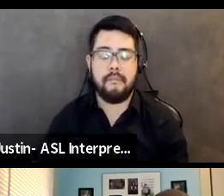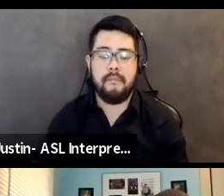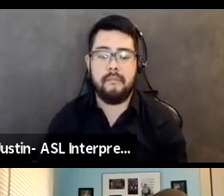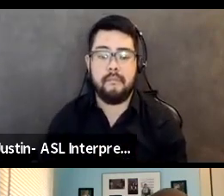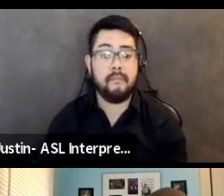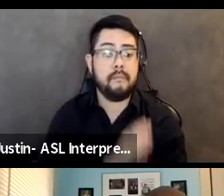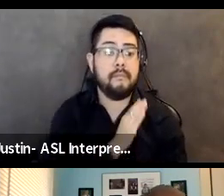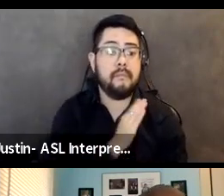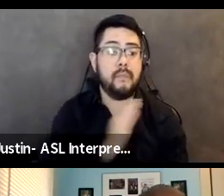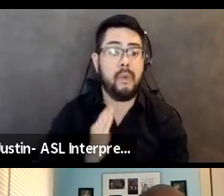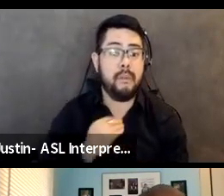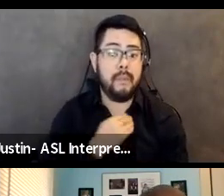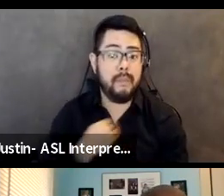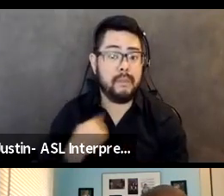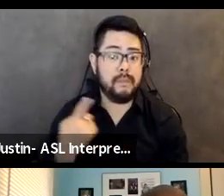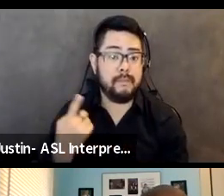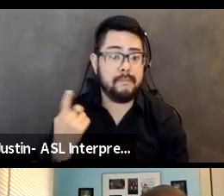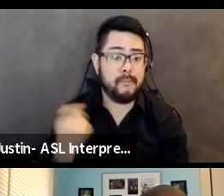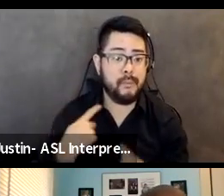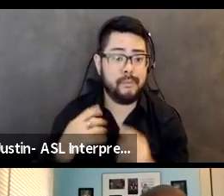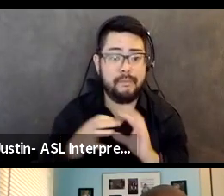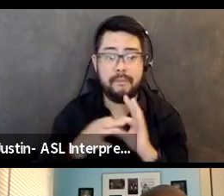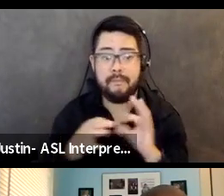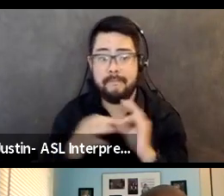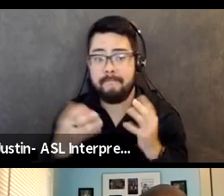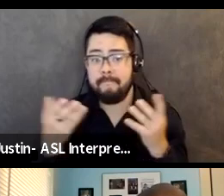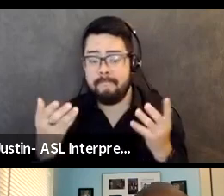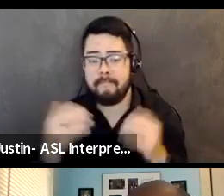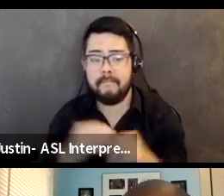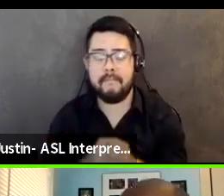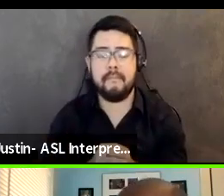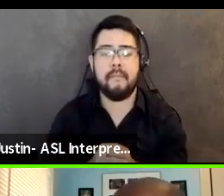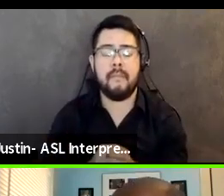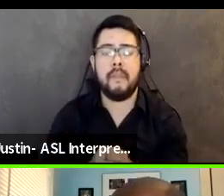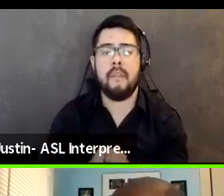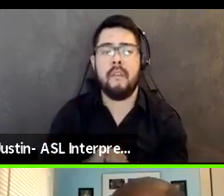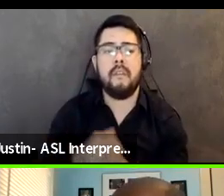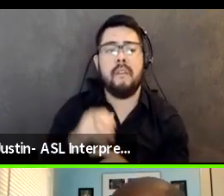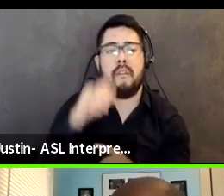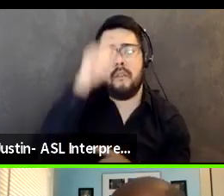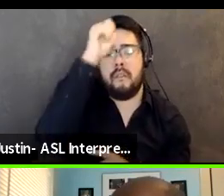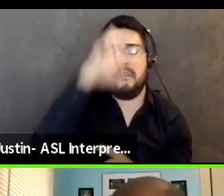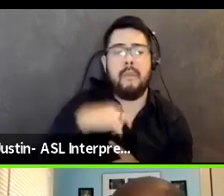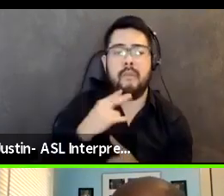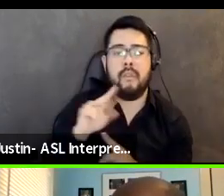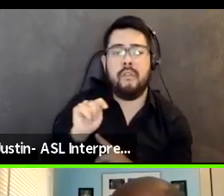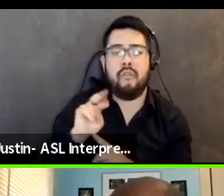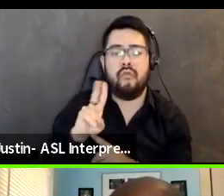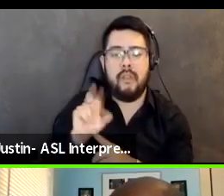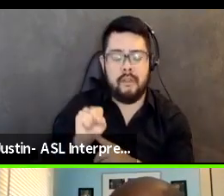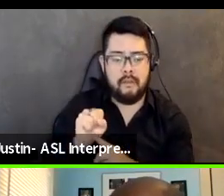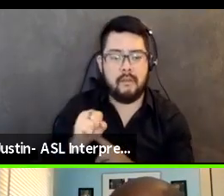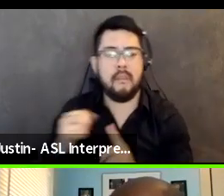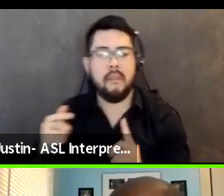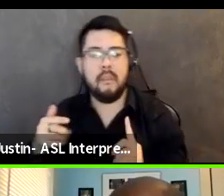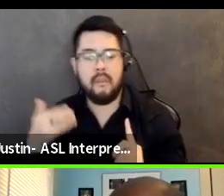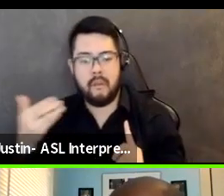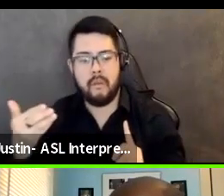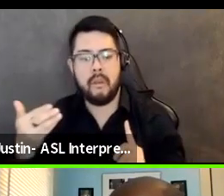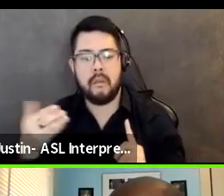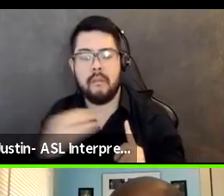board members comments or questions mr president i have one more question for jd just real quick remember um